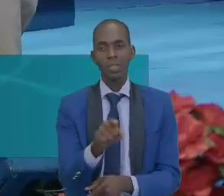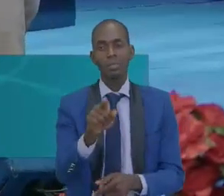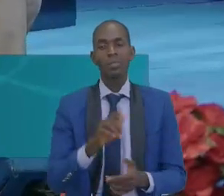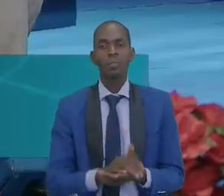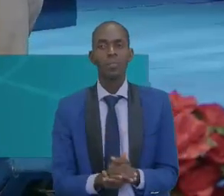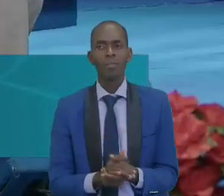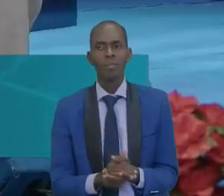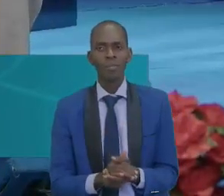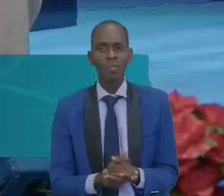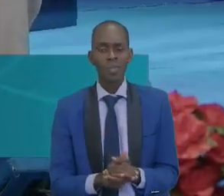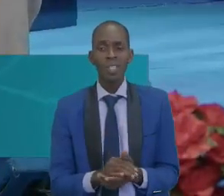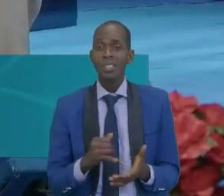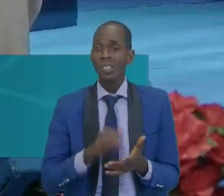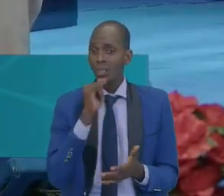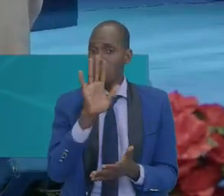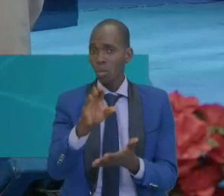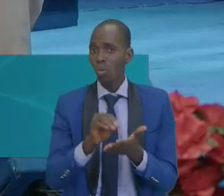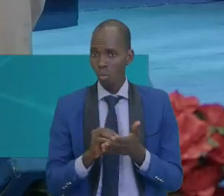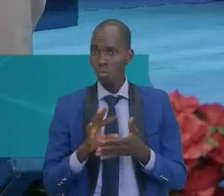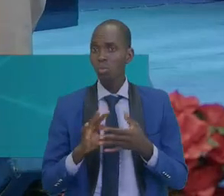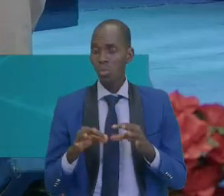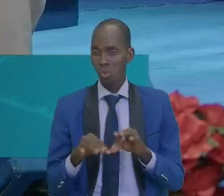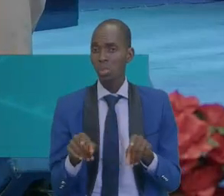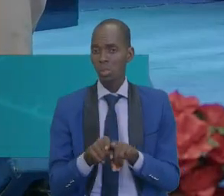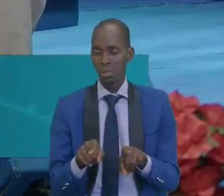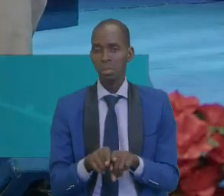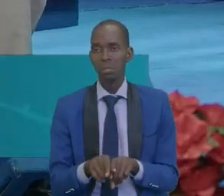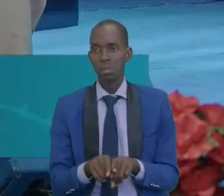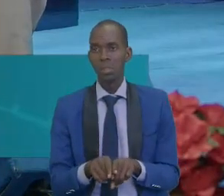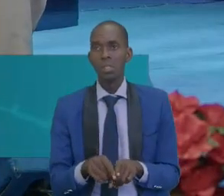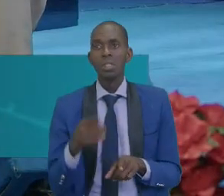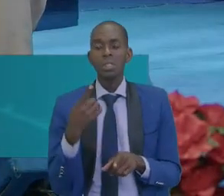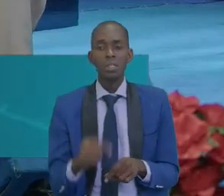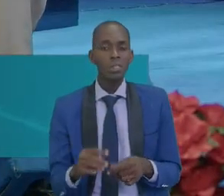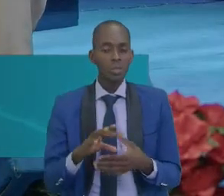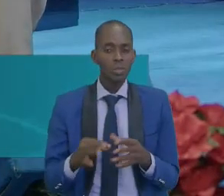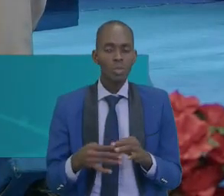It's your own story too. The story of being tormented,